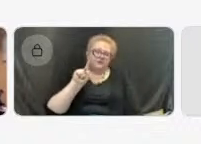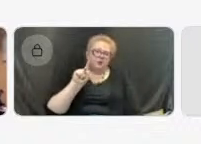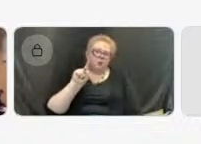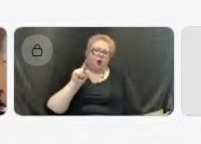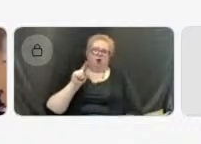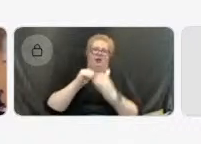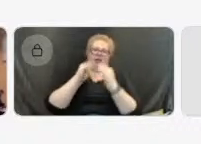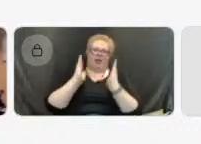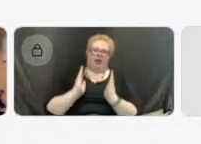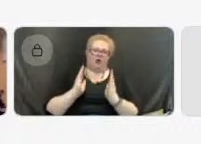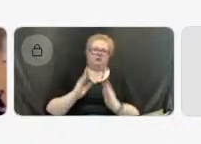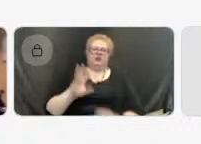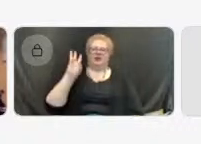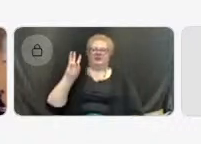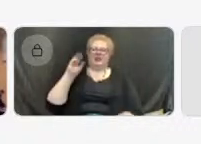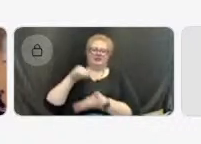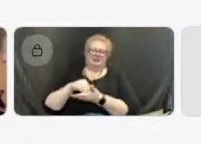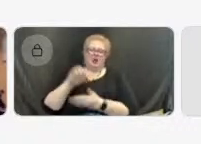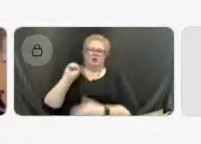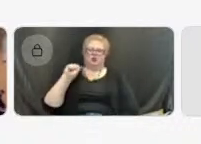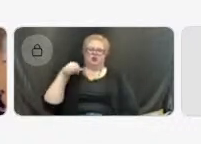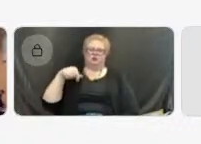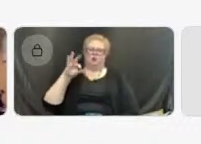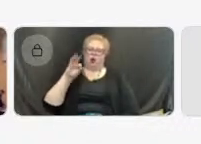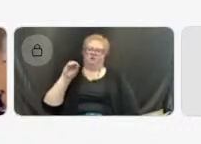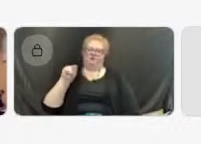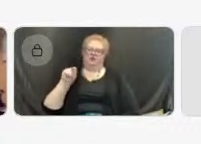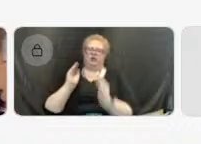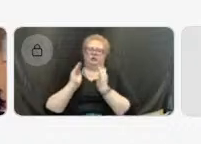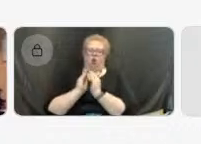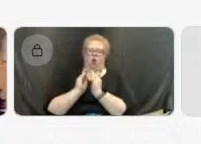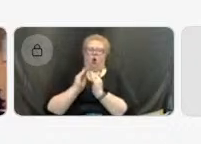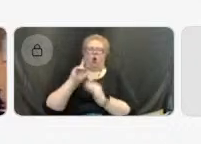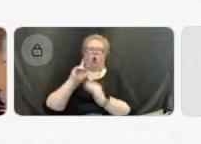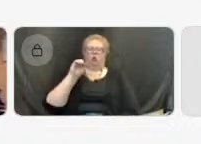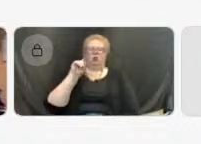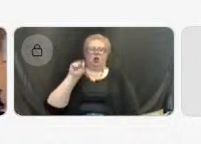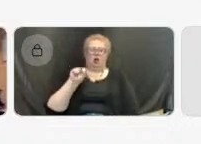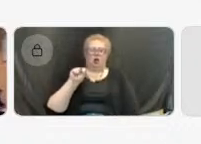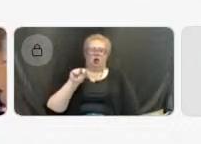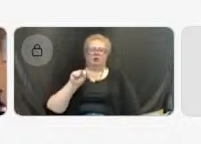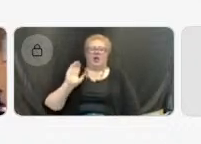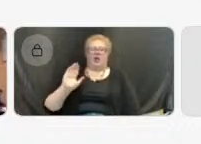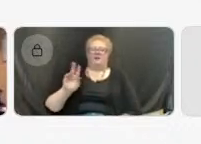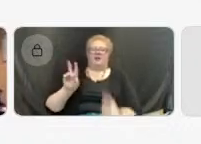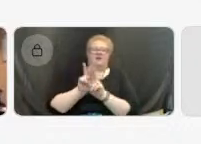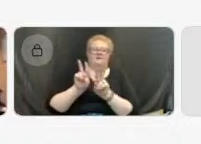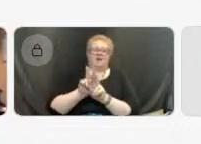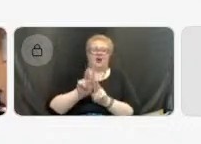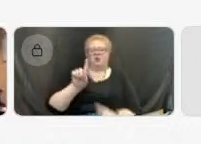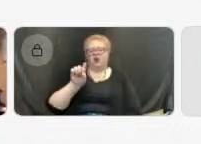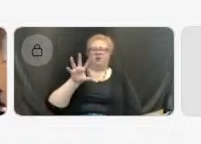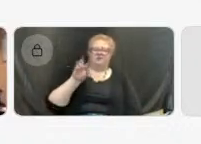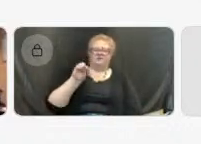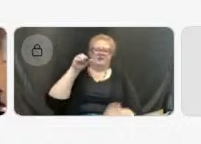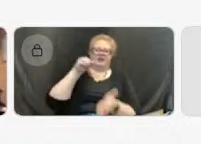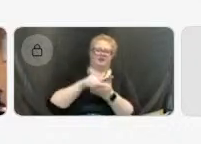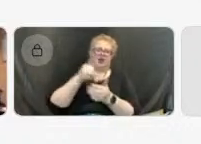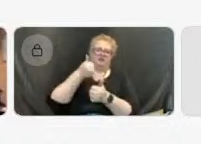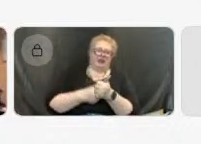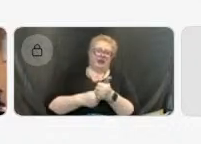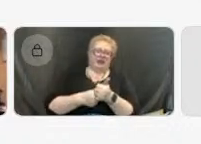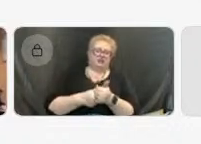6,000 square foot tiny lots, valued at around $150,000 each, next